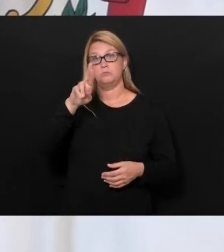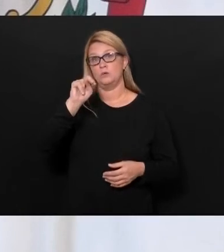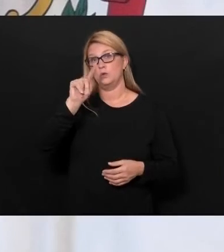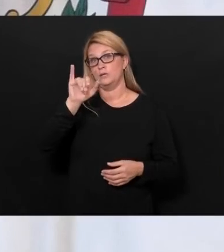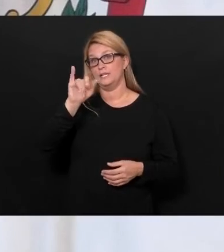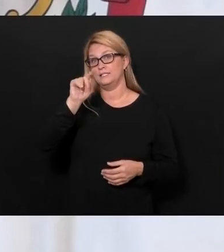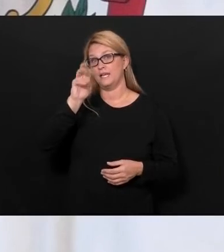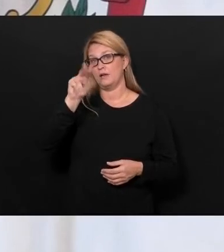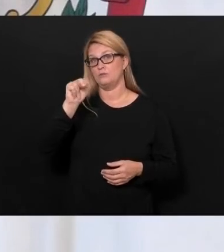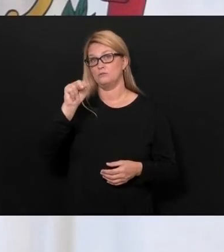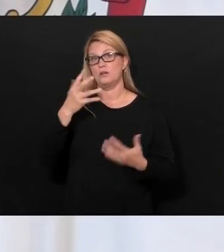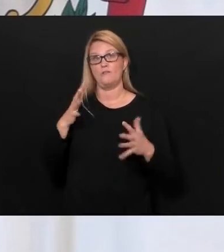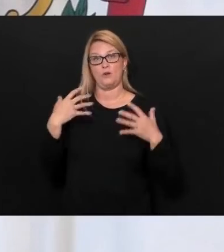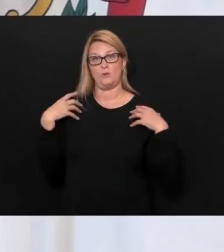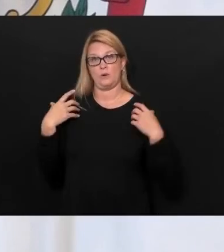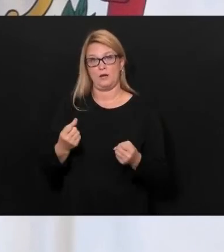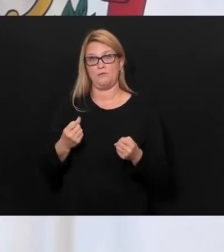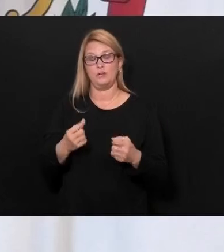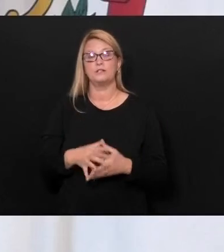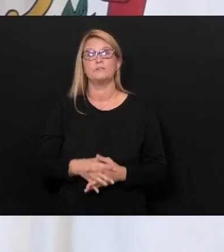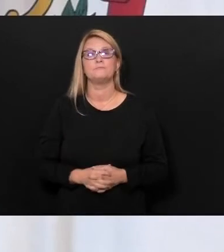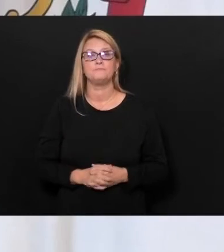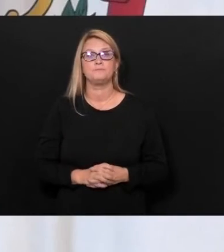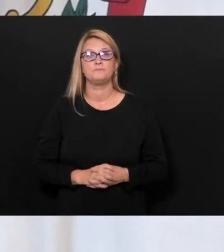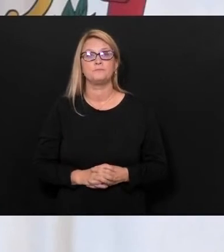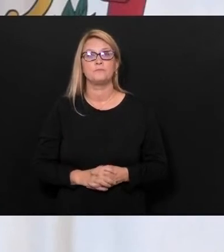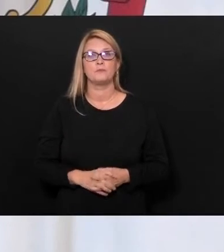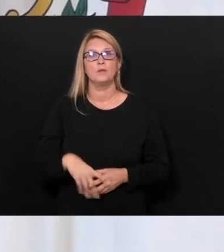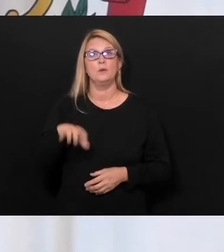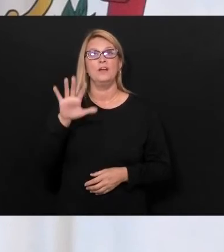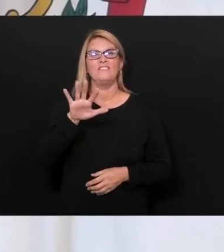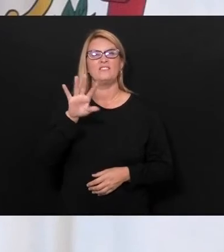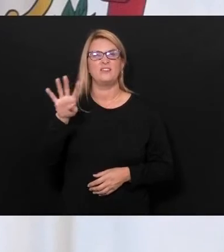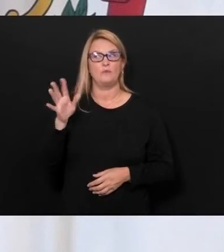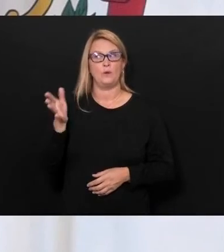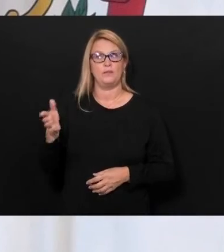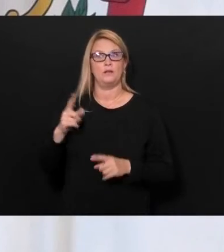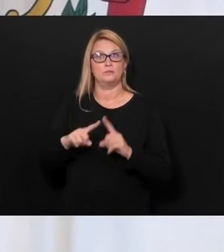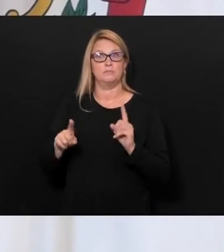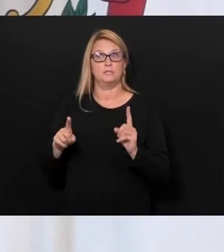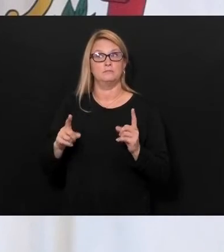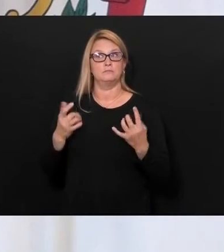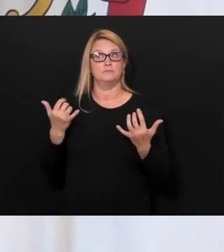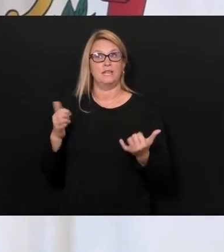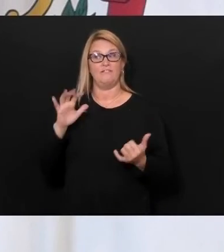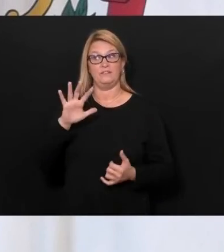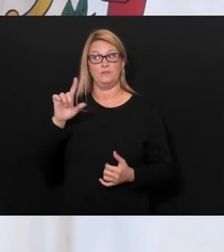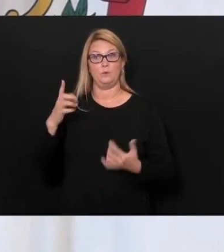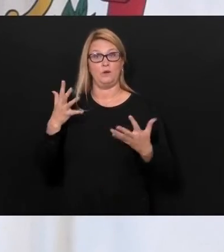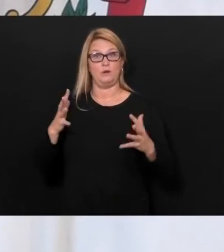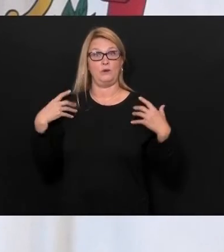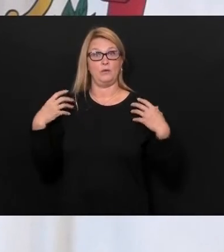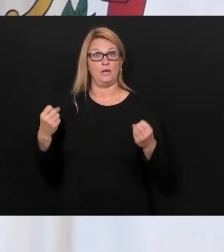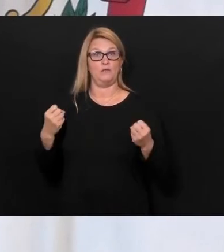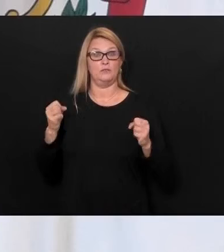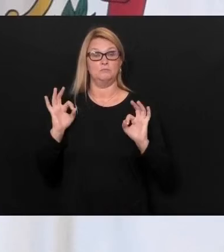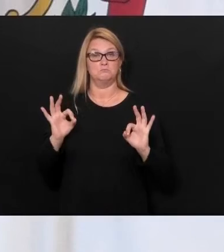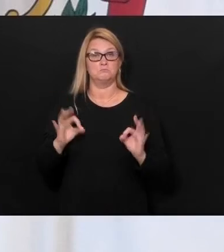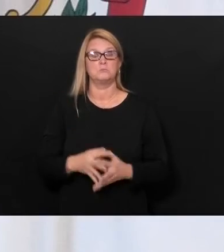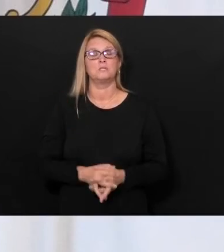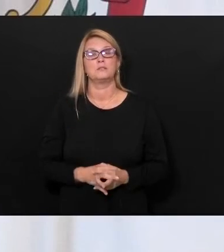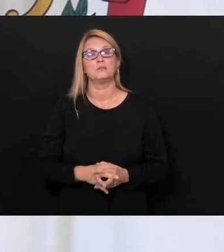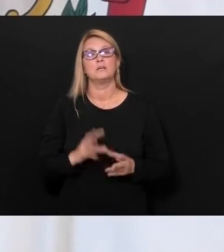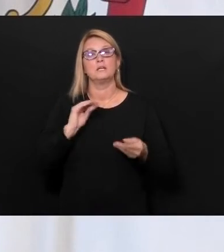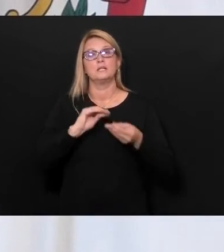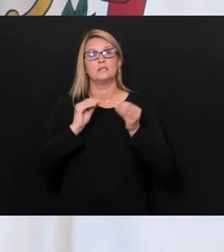recovered, and we had 54 cases there, so 51 have recovered. The number